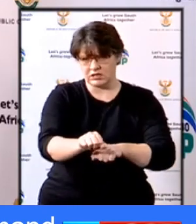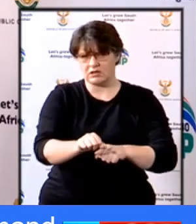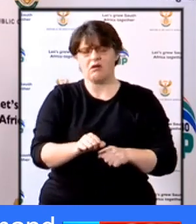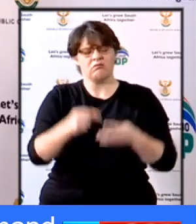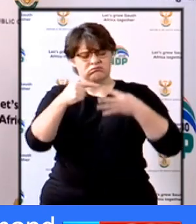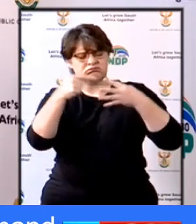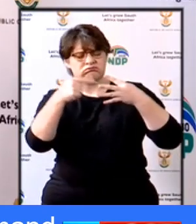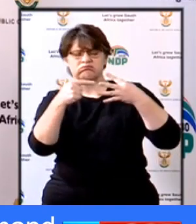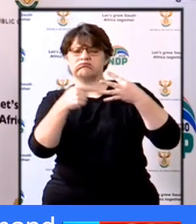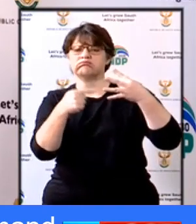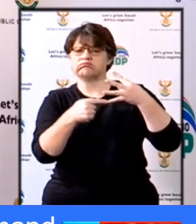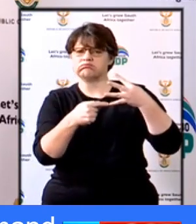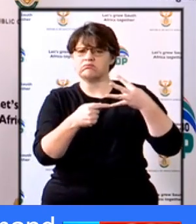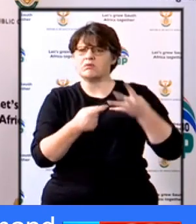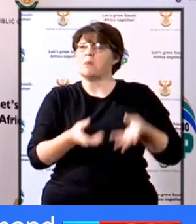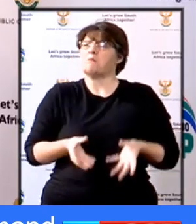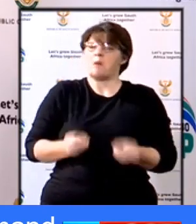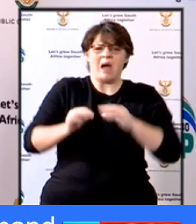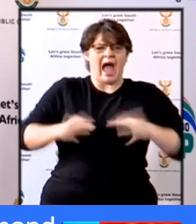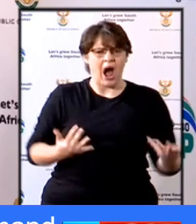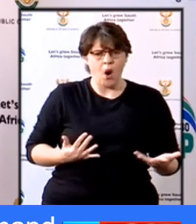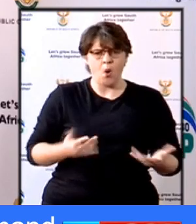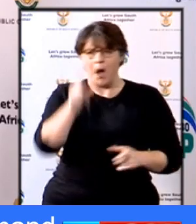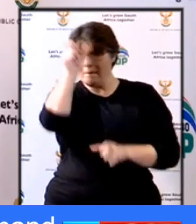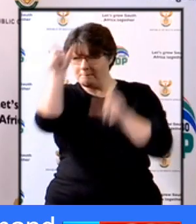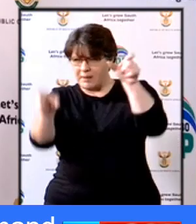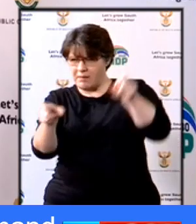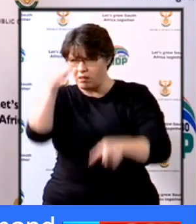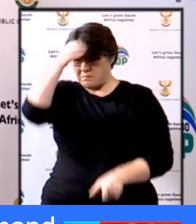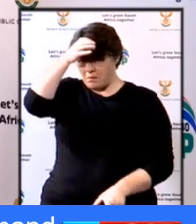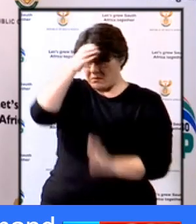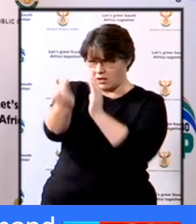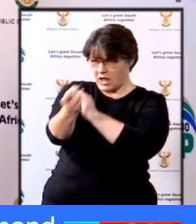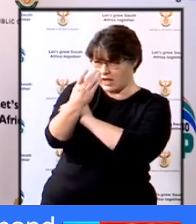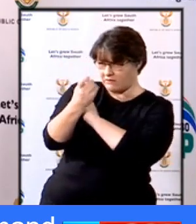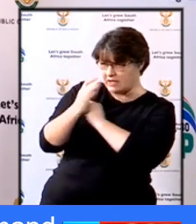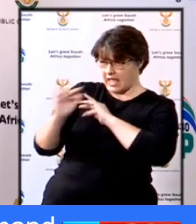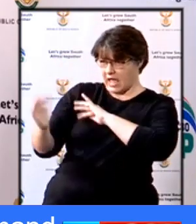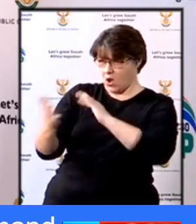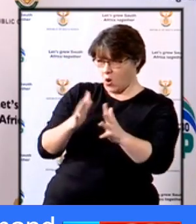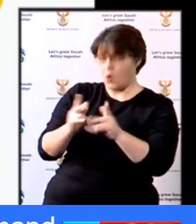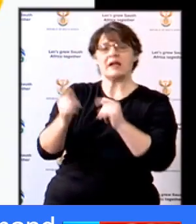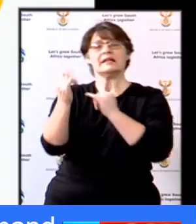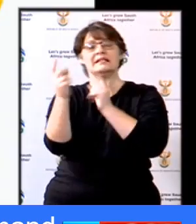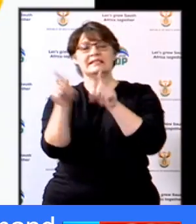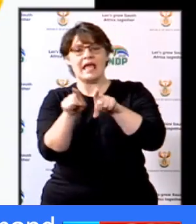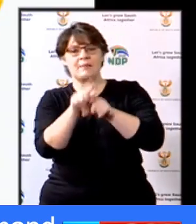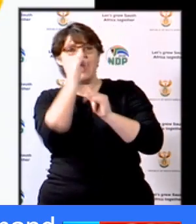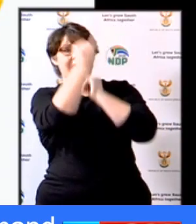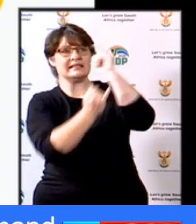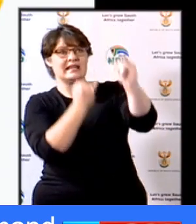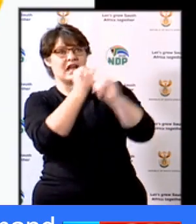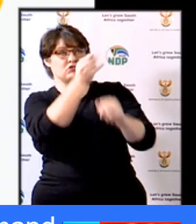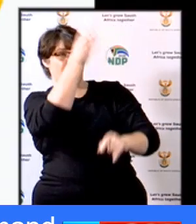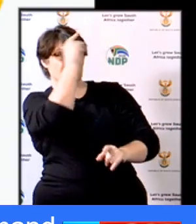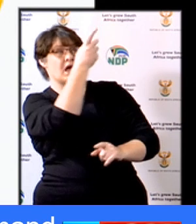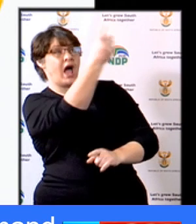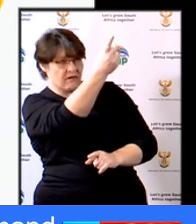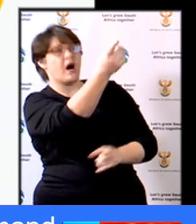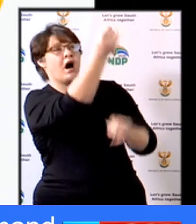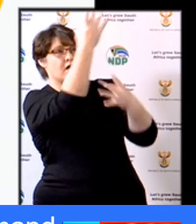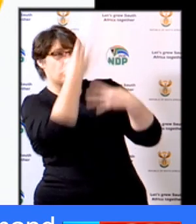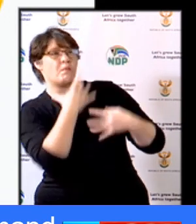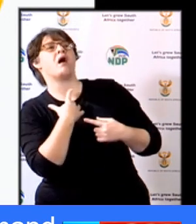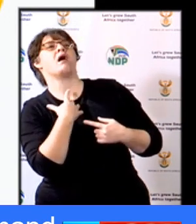of sound scientific advice and benchmarking against international experience.